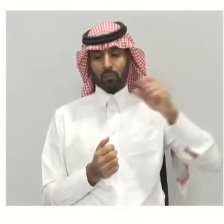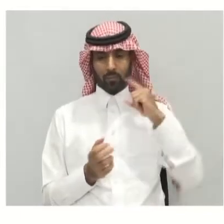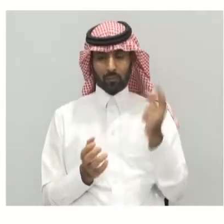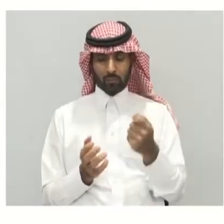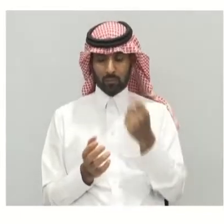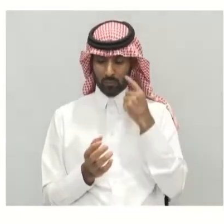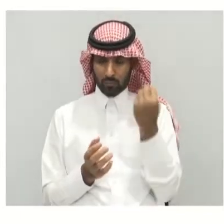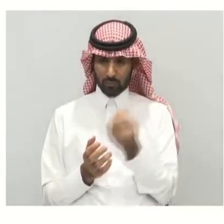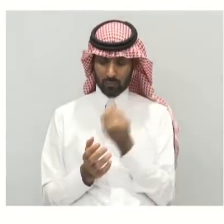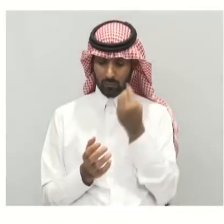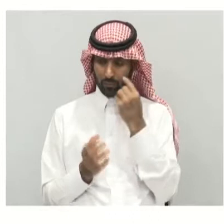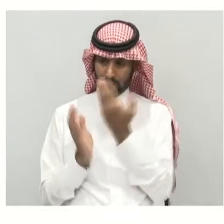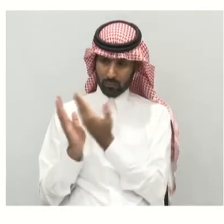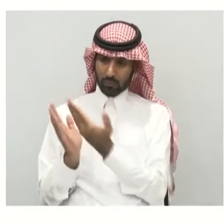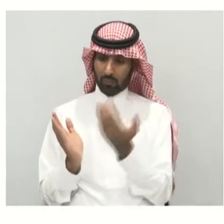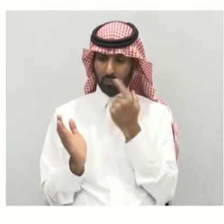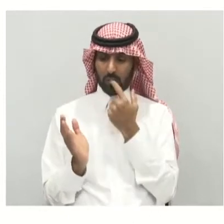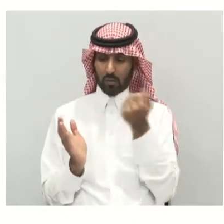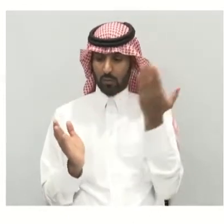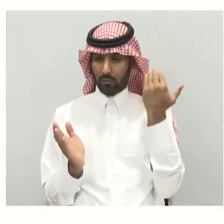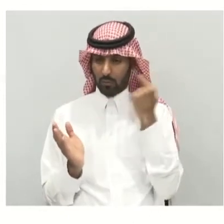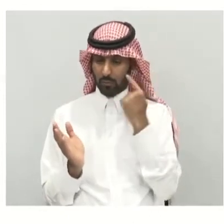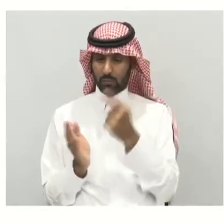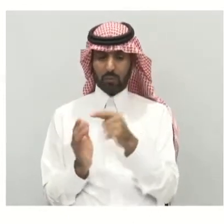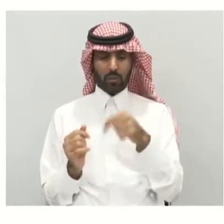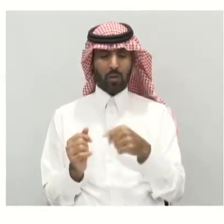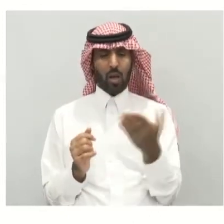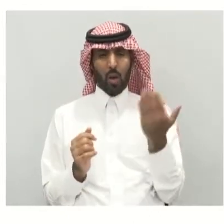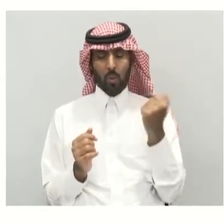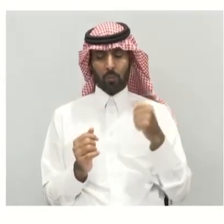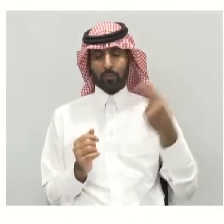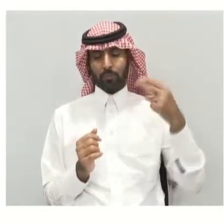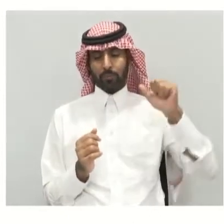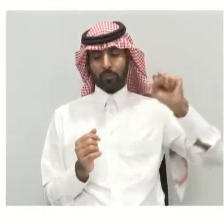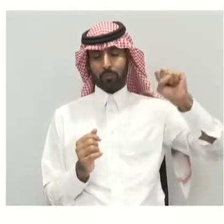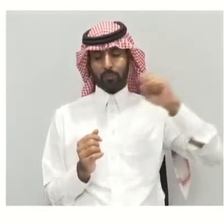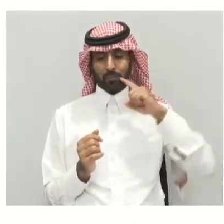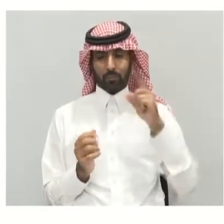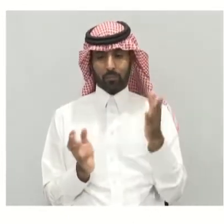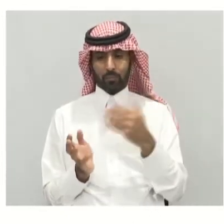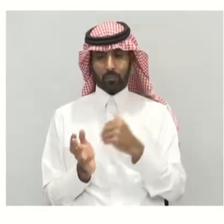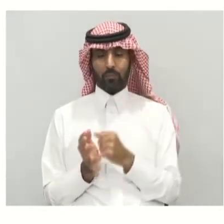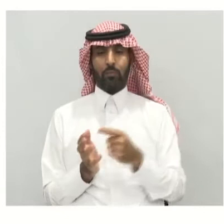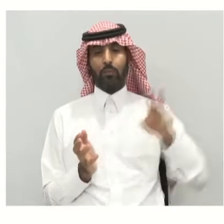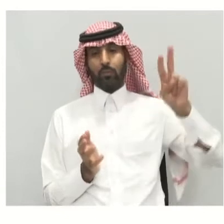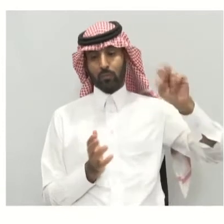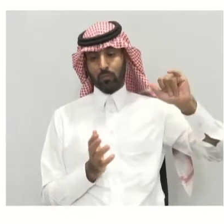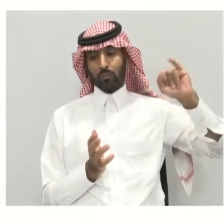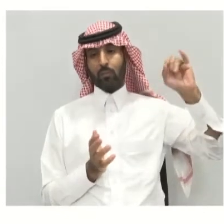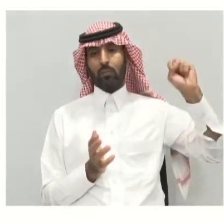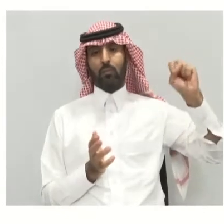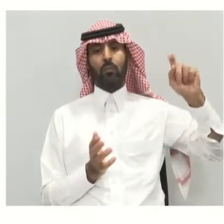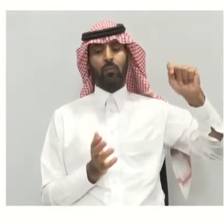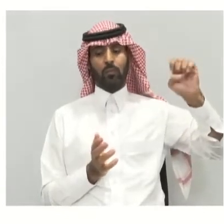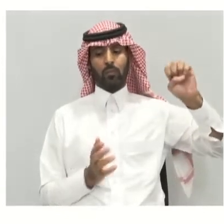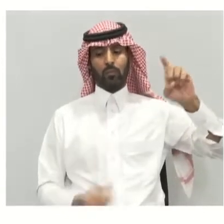Badriya has visited. We use the verb in has, have, or